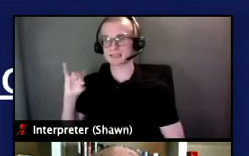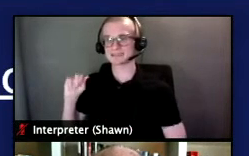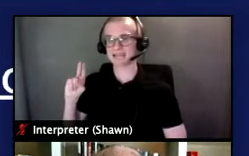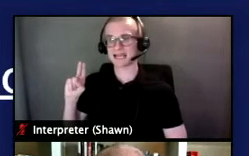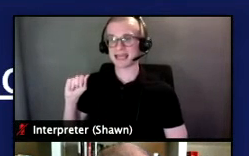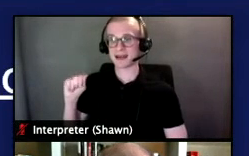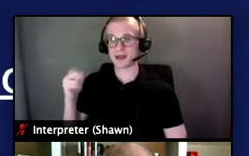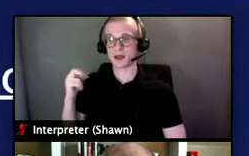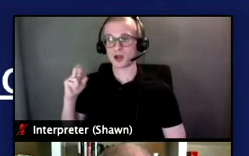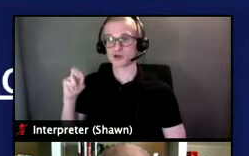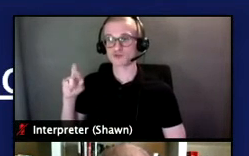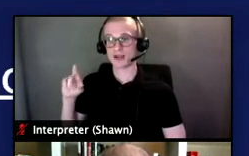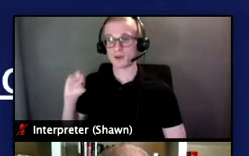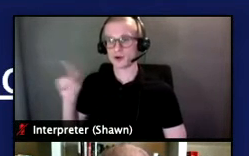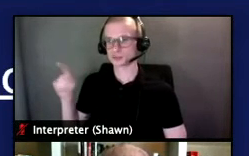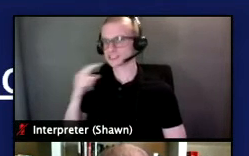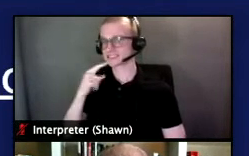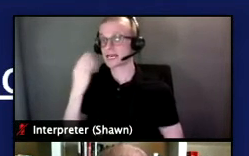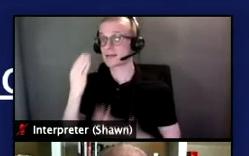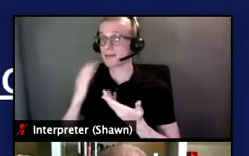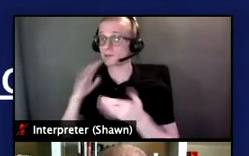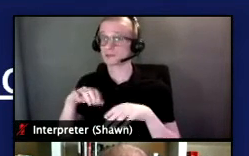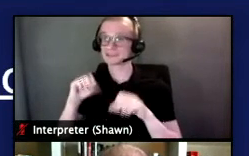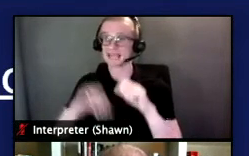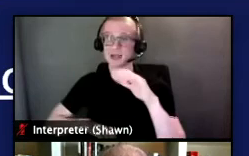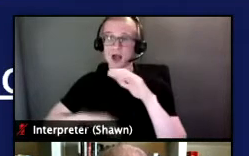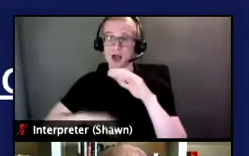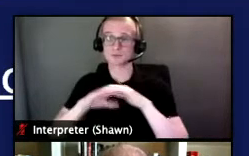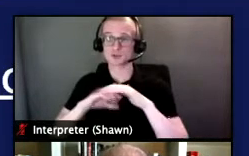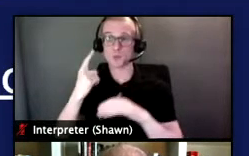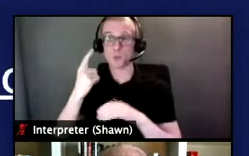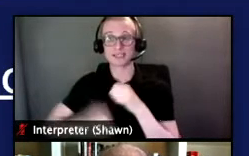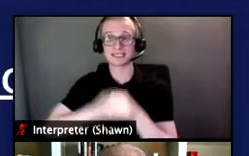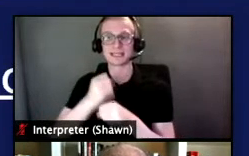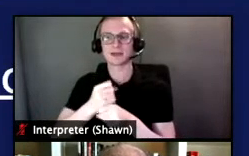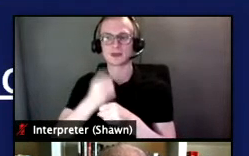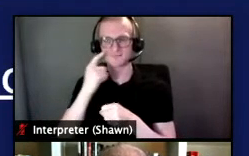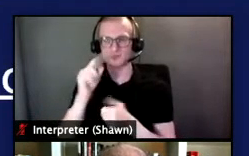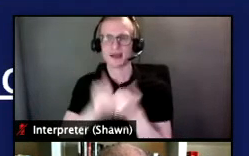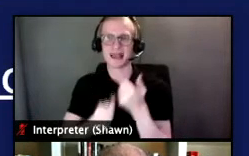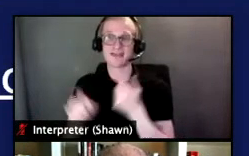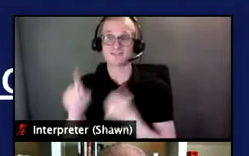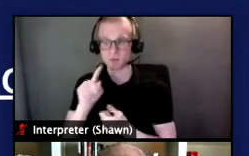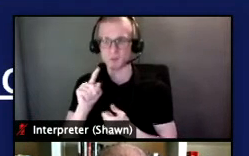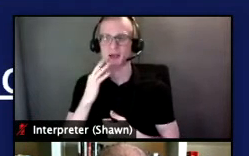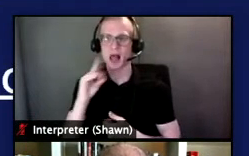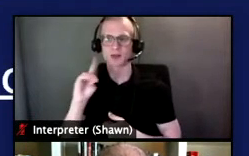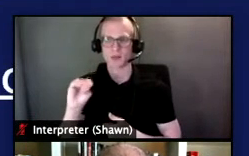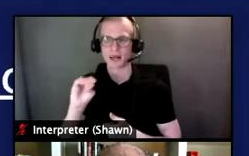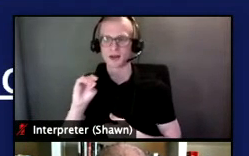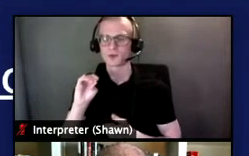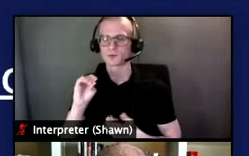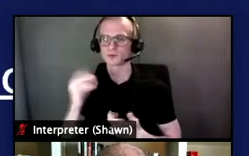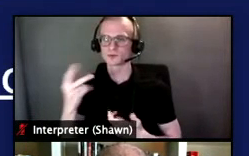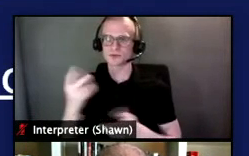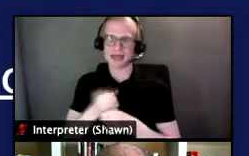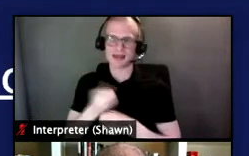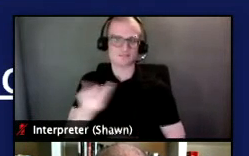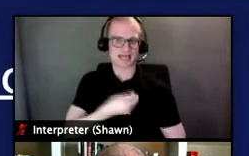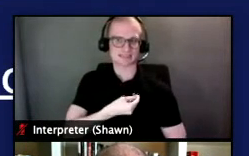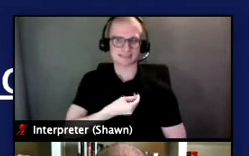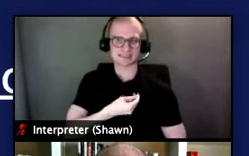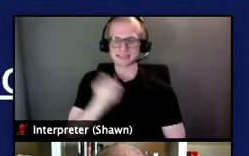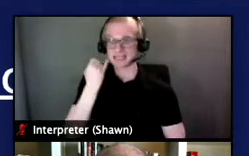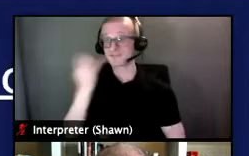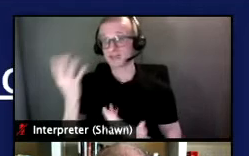year for everybody in Colorado who wants to get a vaccine to be able to get one. And I'm just wondering, what